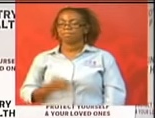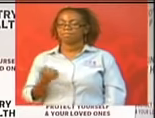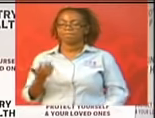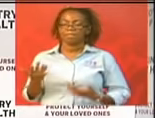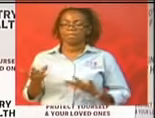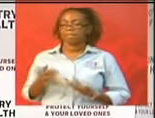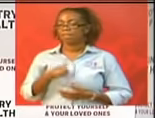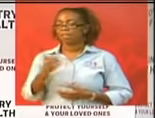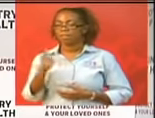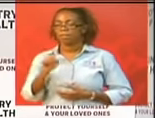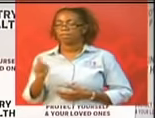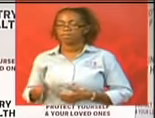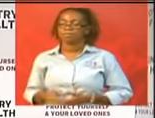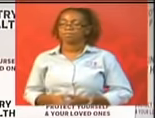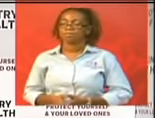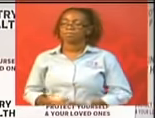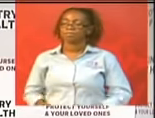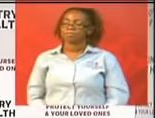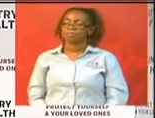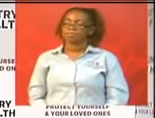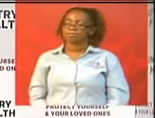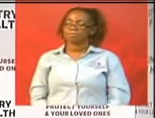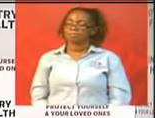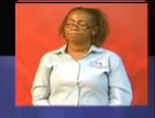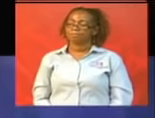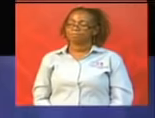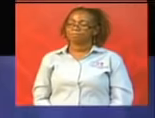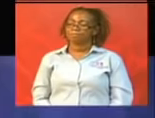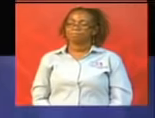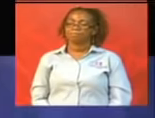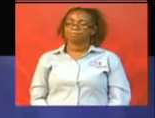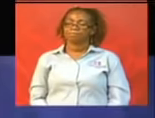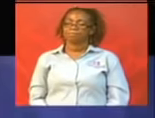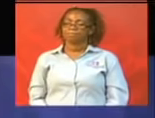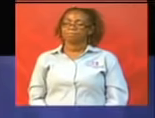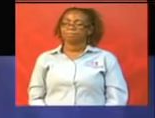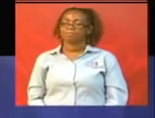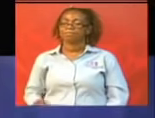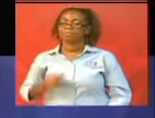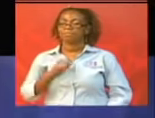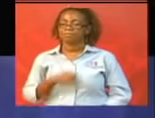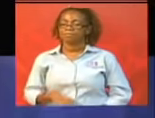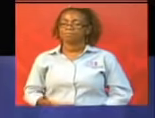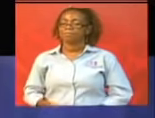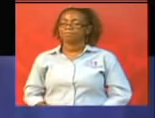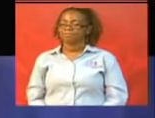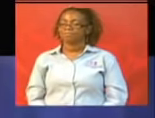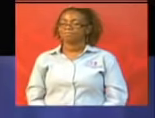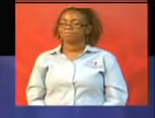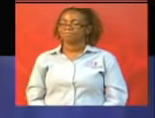Hi, thank you. I was just having some problems, so unmute the mic there. Okay, so